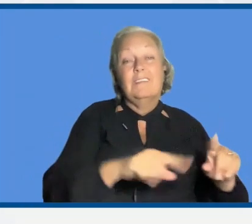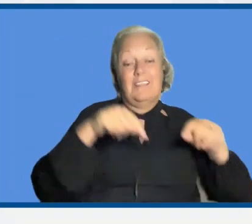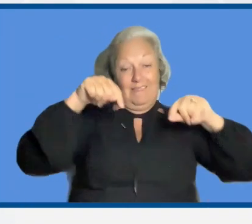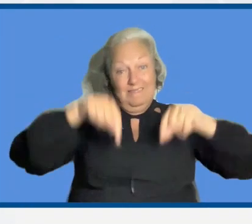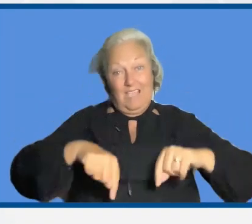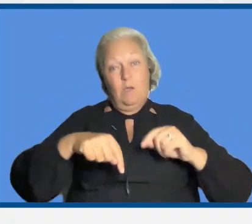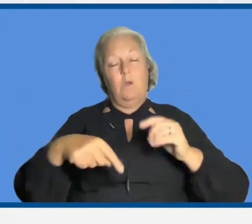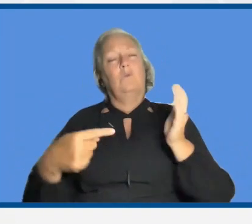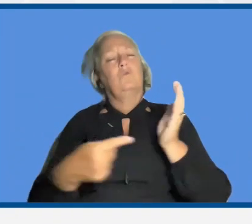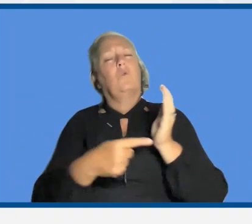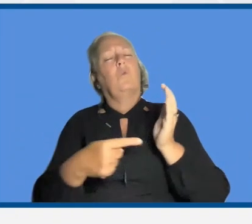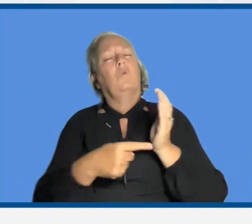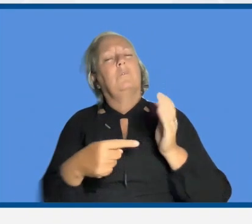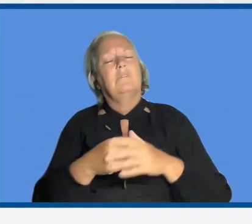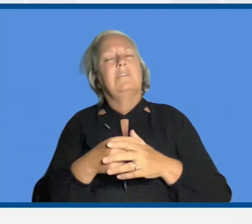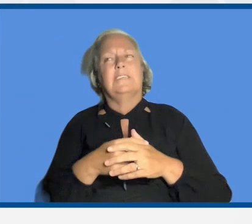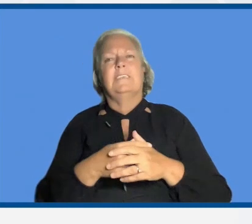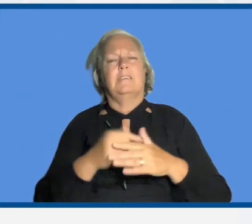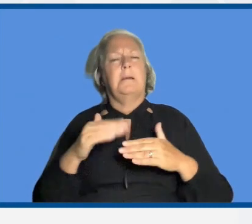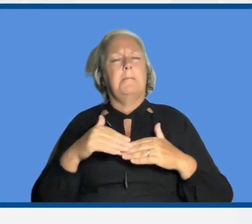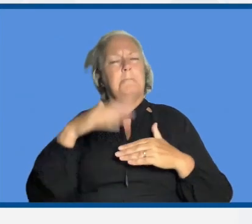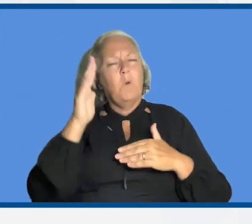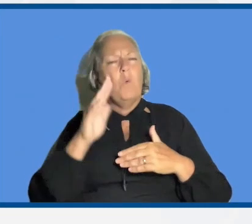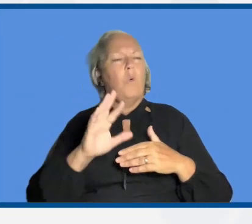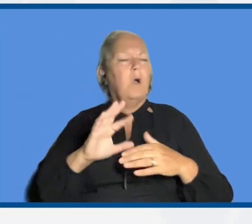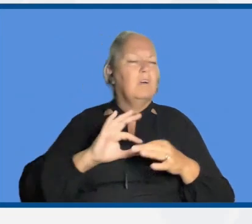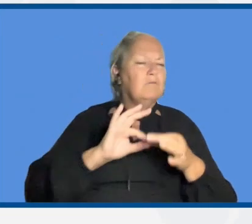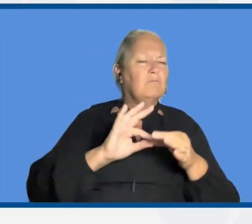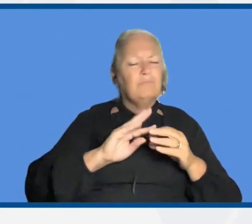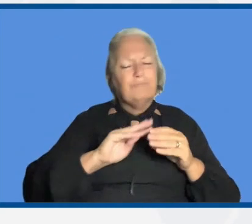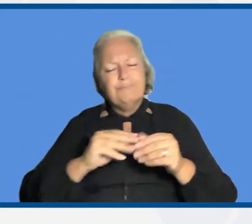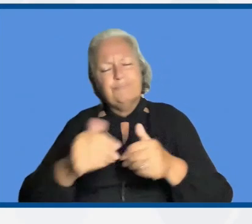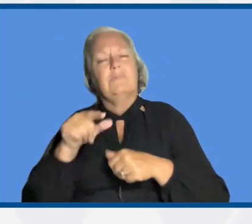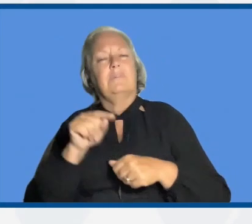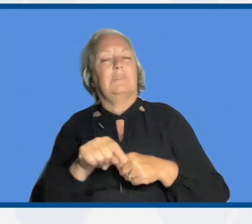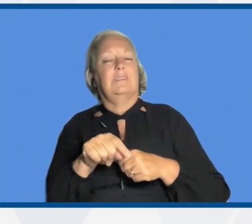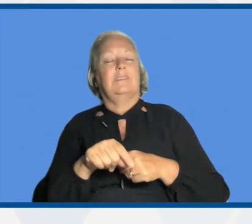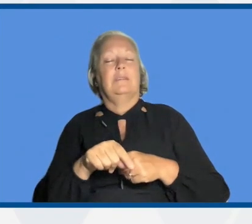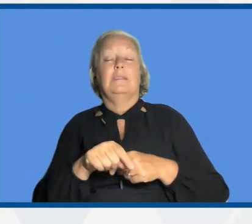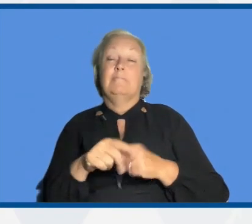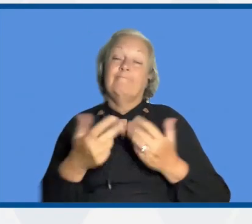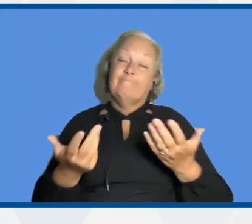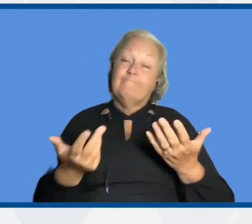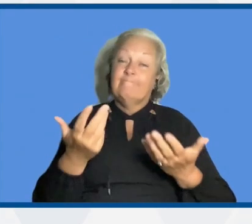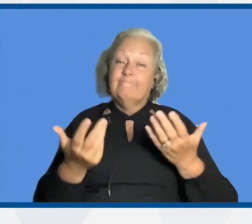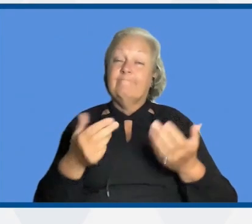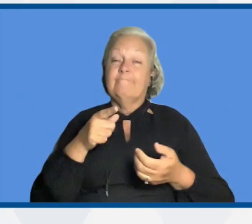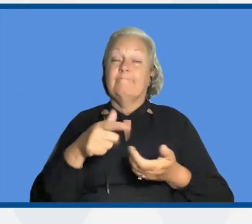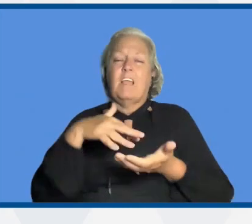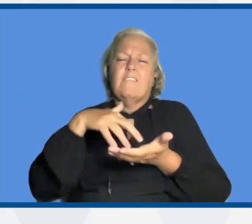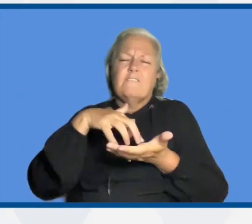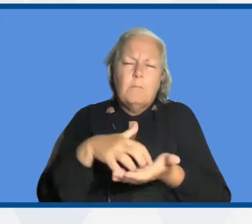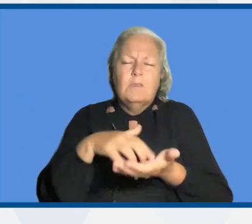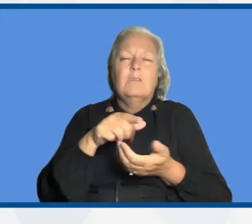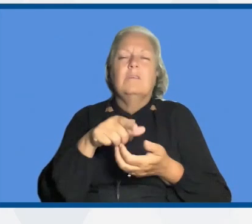interact much more fluently. But at the same time, those vulnerabilities are going to be reflected in education